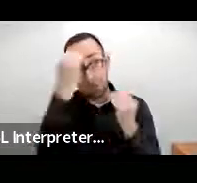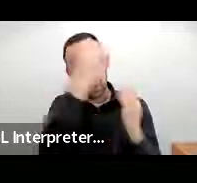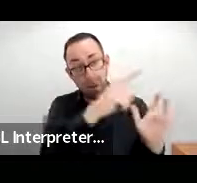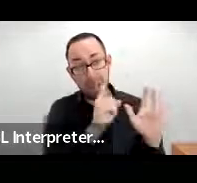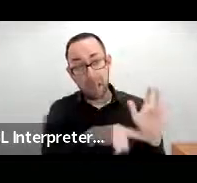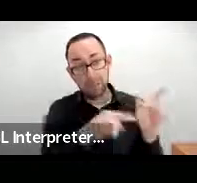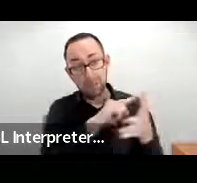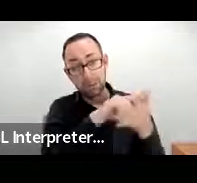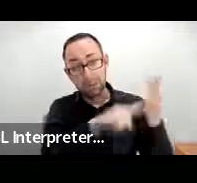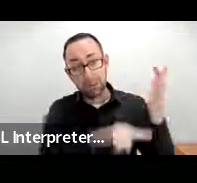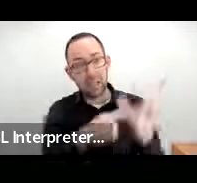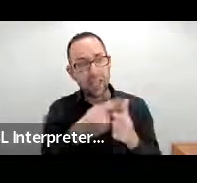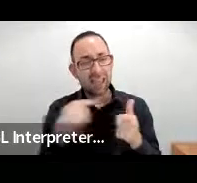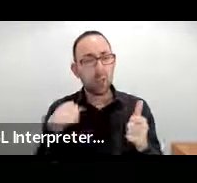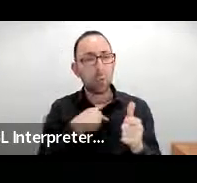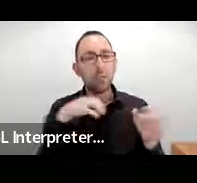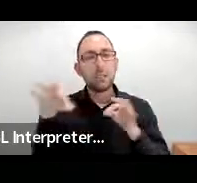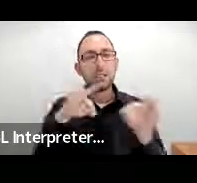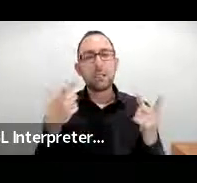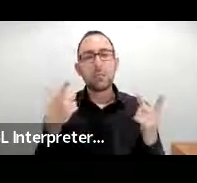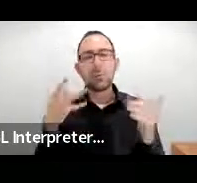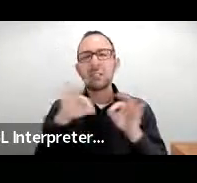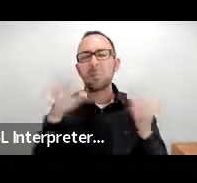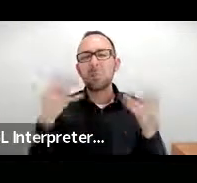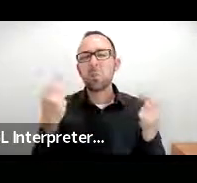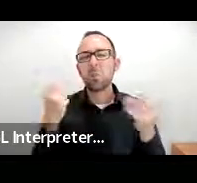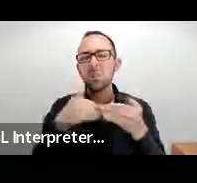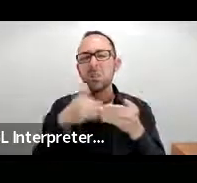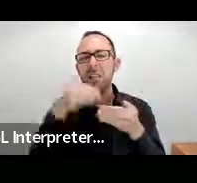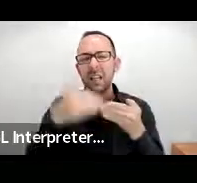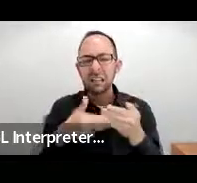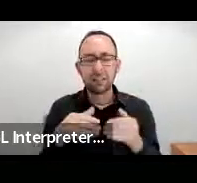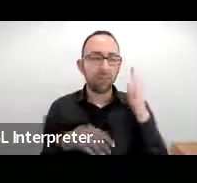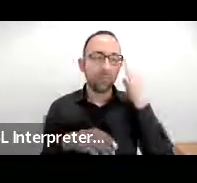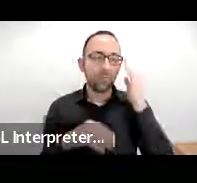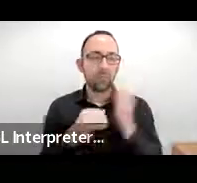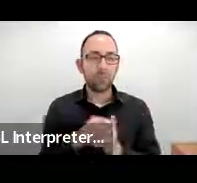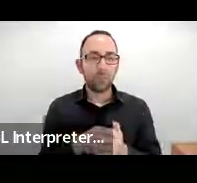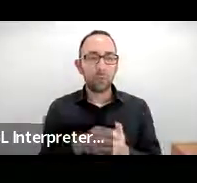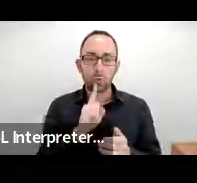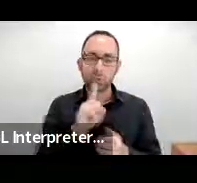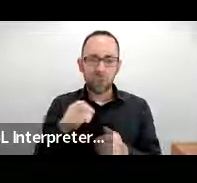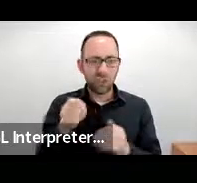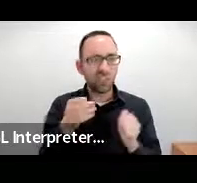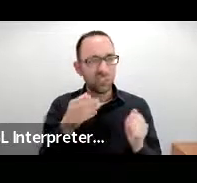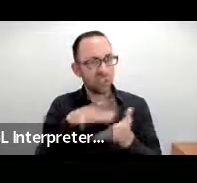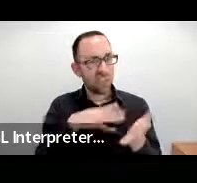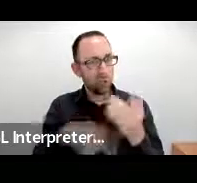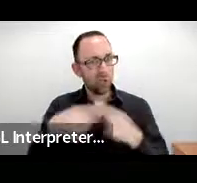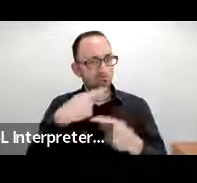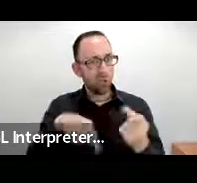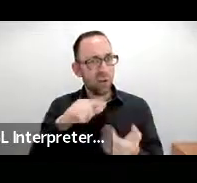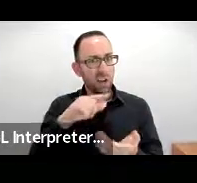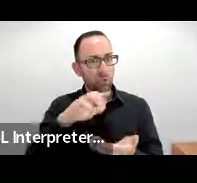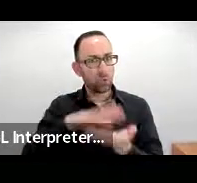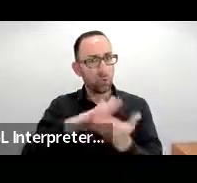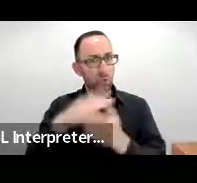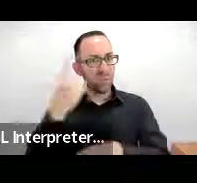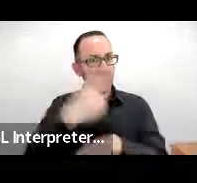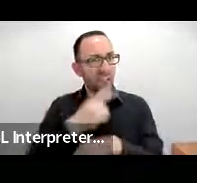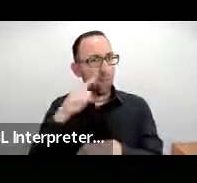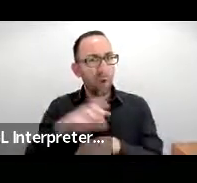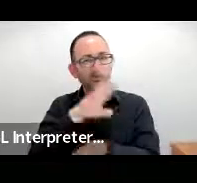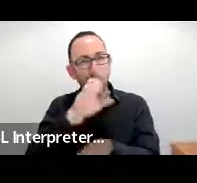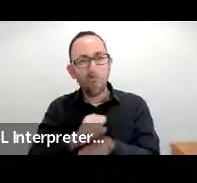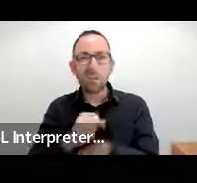the information on next steps. So all appointments should be scheduled around the school day. When this is not possible, we just ask that